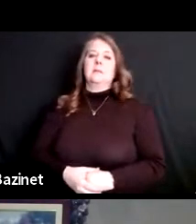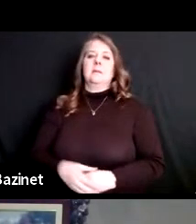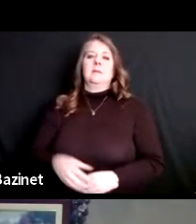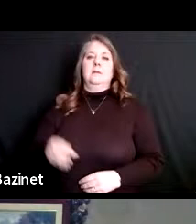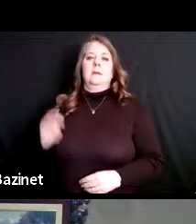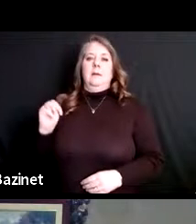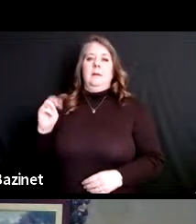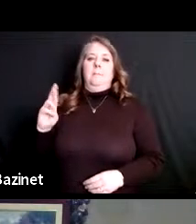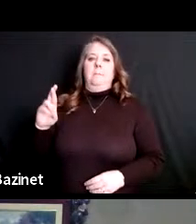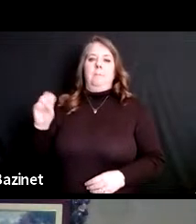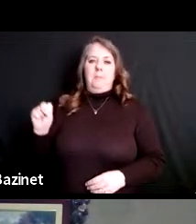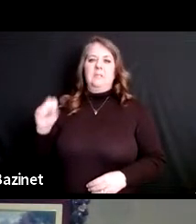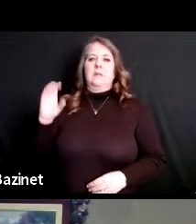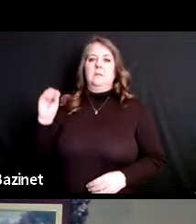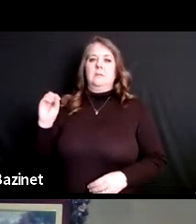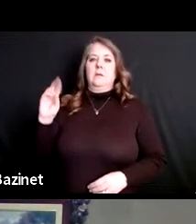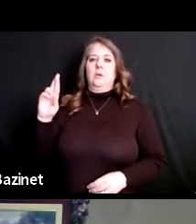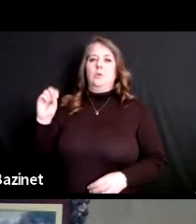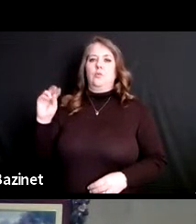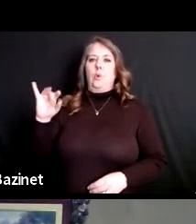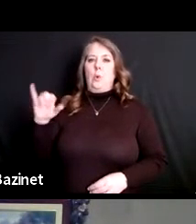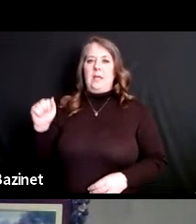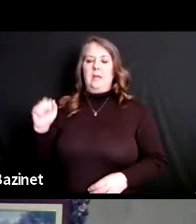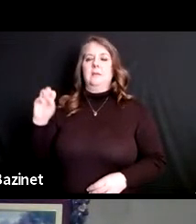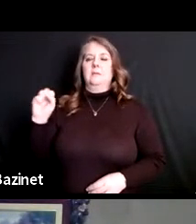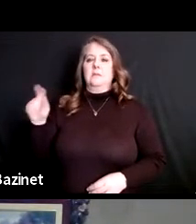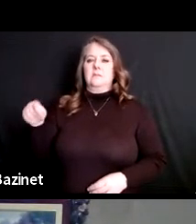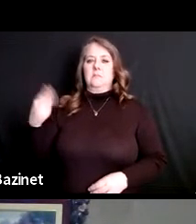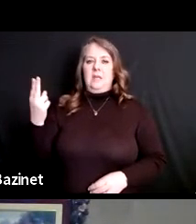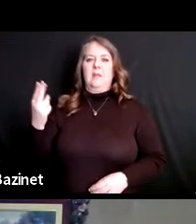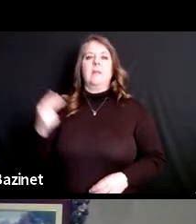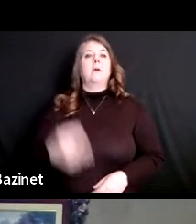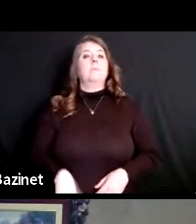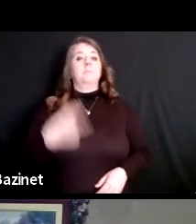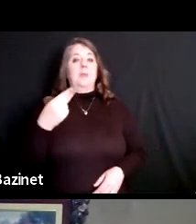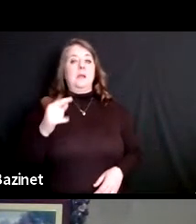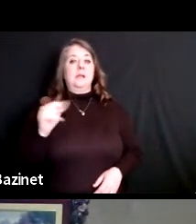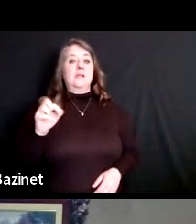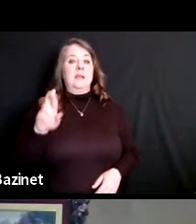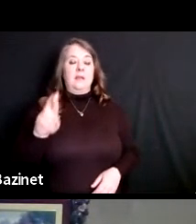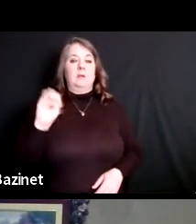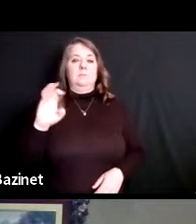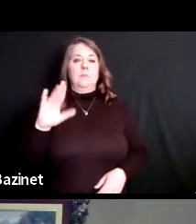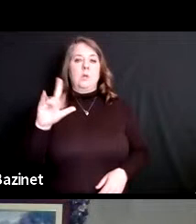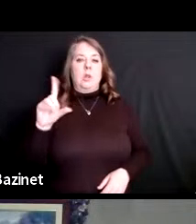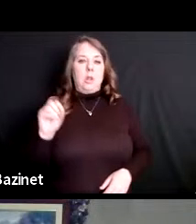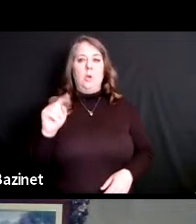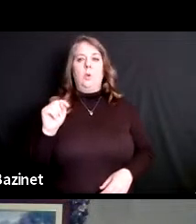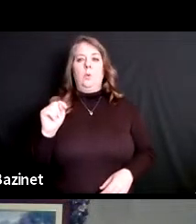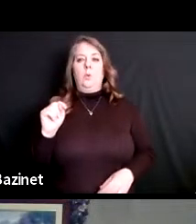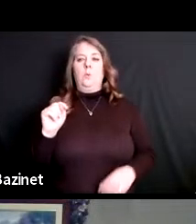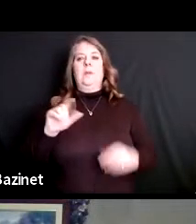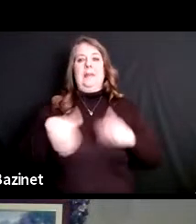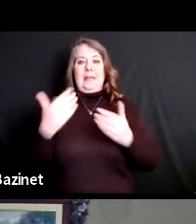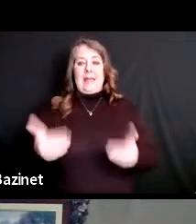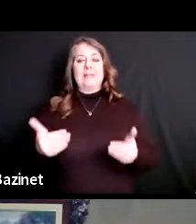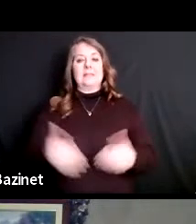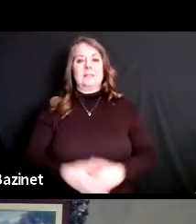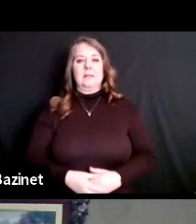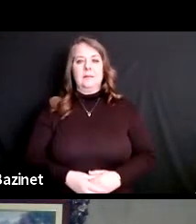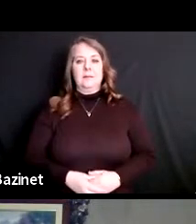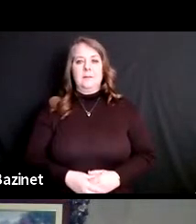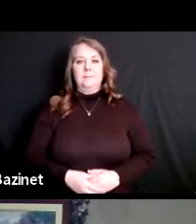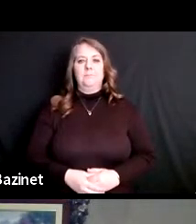Aronia Smith. Heather Merlot, you're up next. After that will be Susan Grace. Ms.